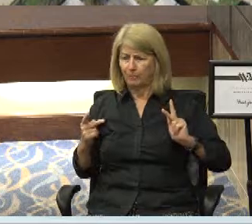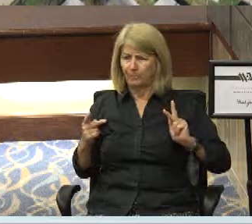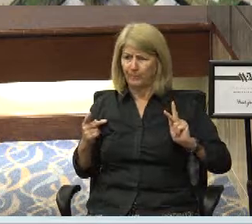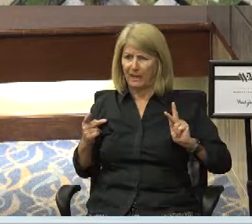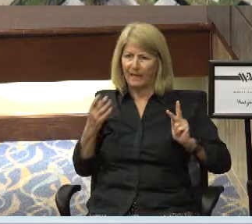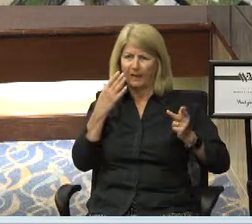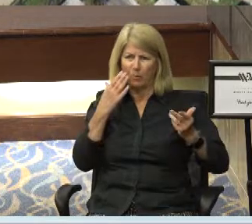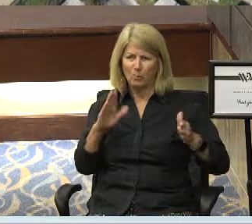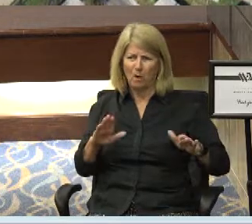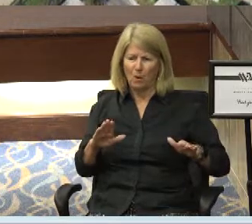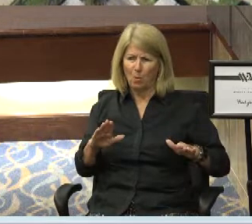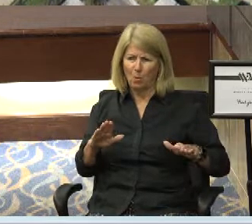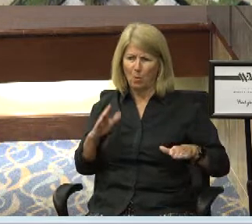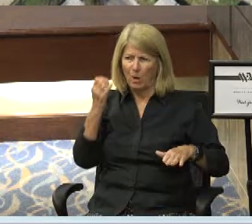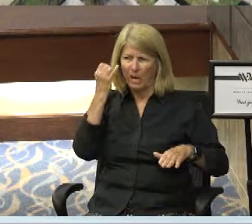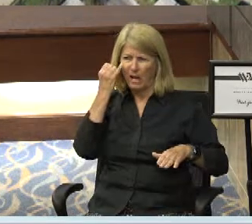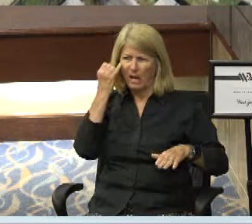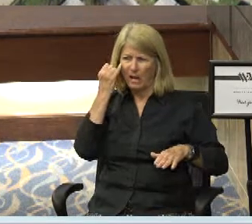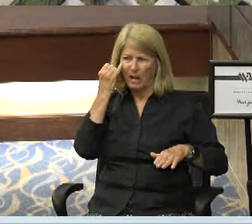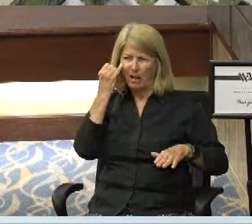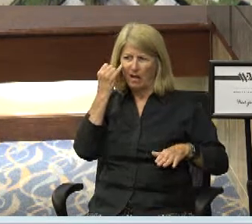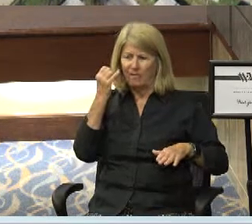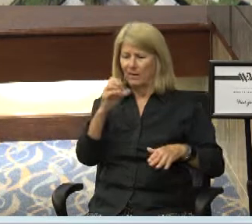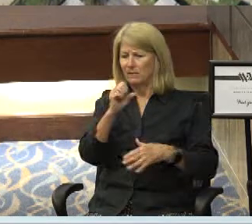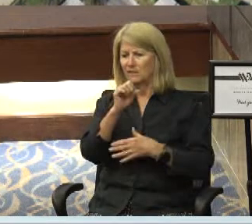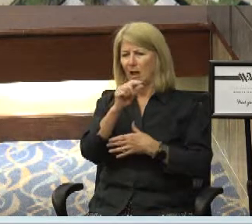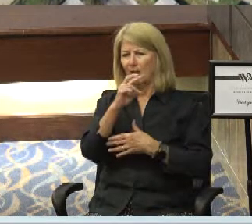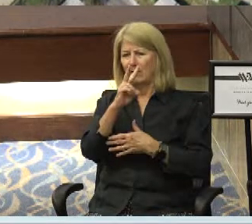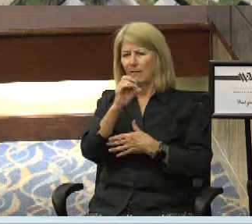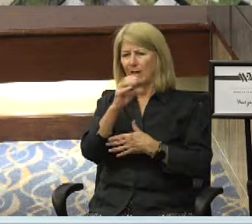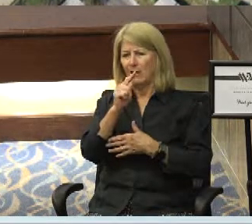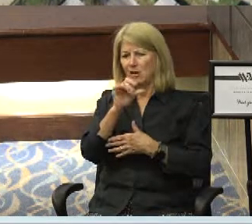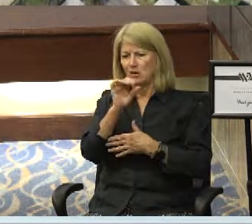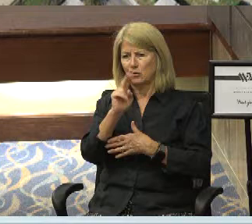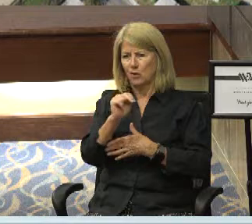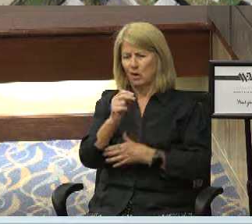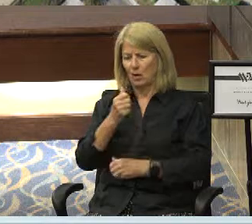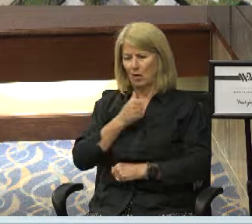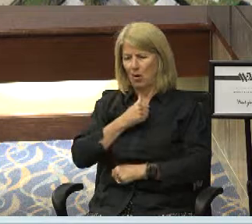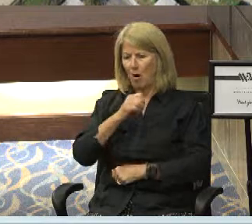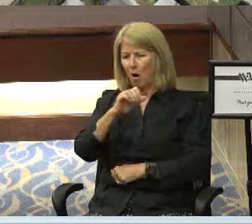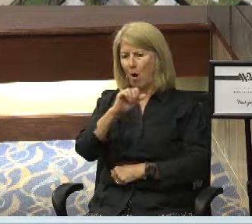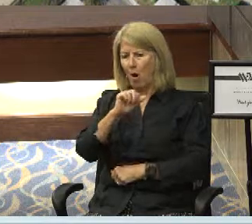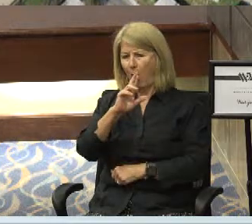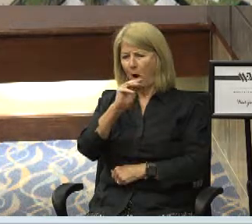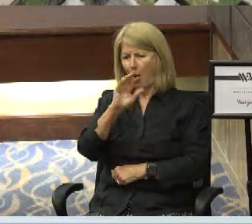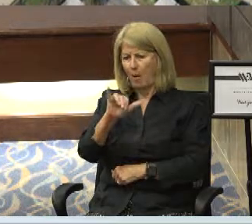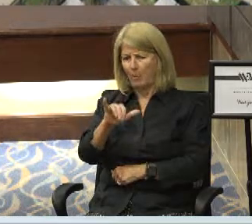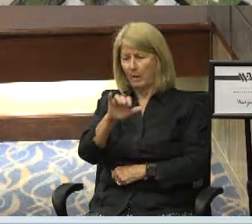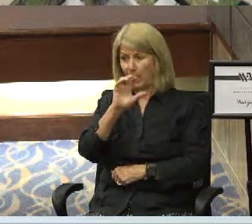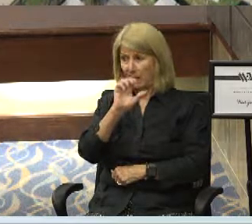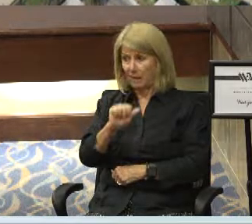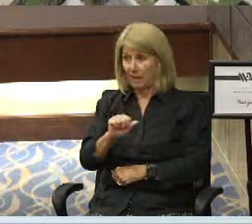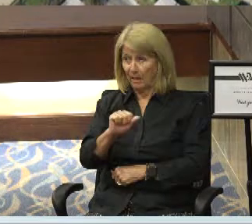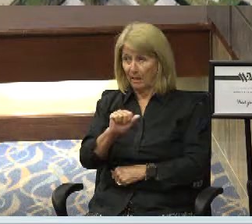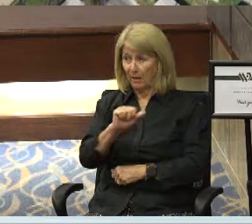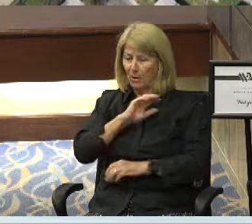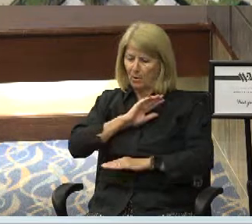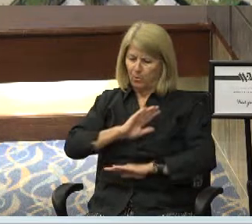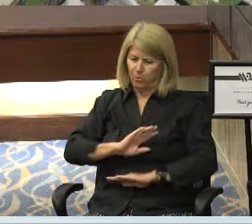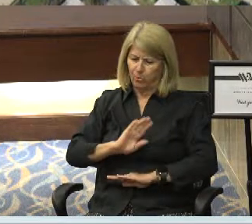And I don't know if the Salvation Army people can alleviate some of our concerns about